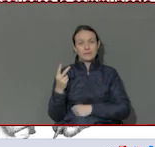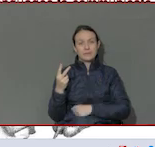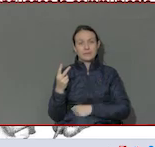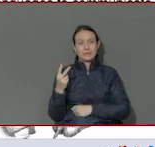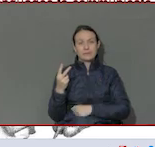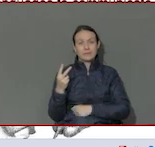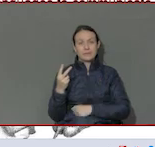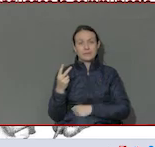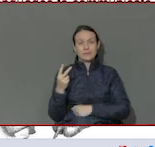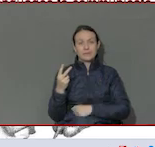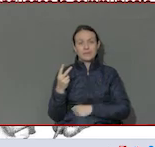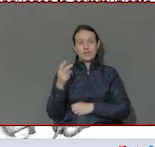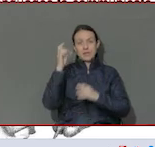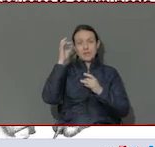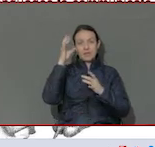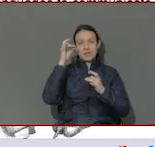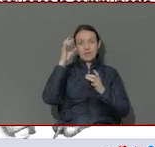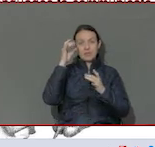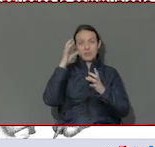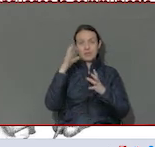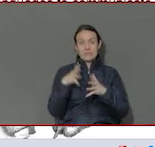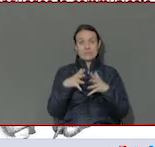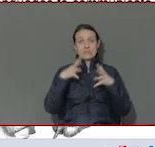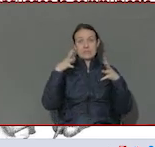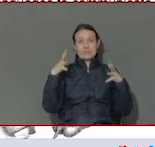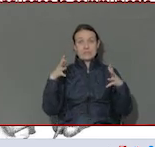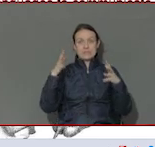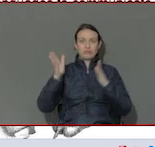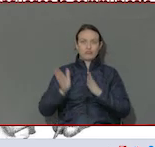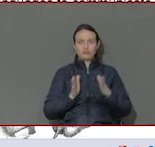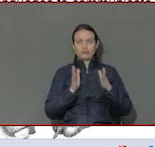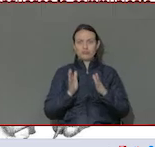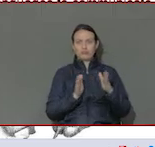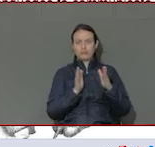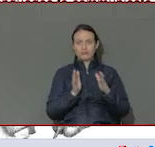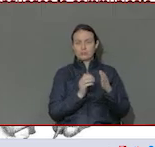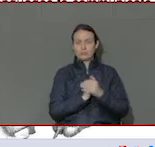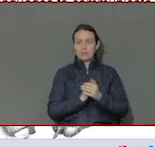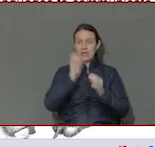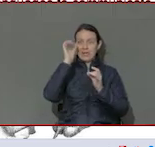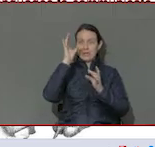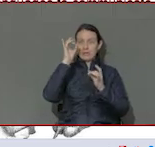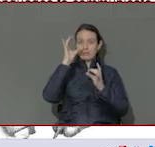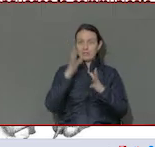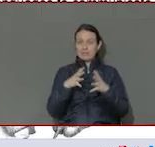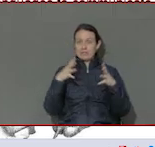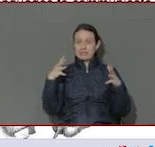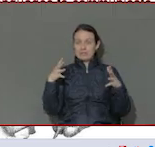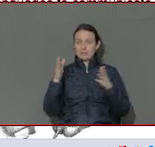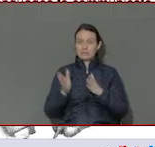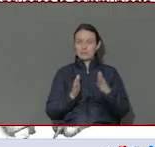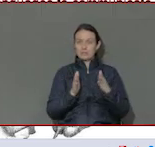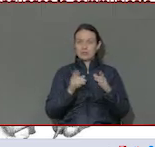process a large amount of information. This large amount of information is very